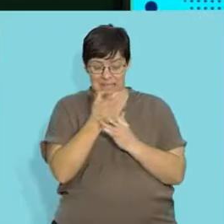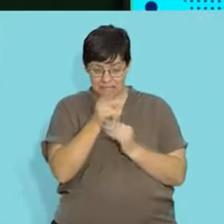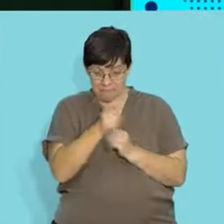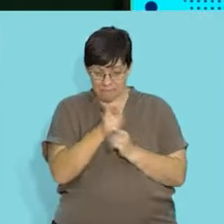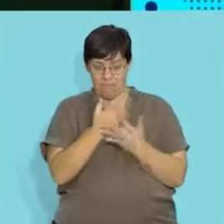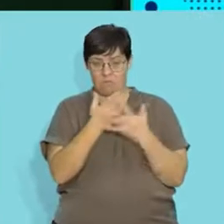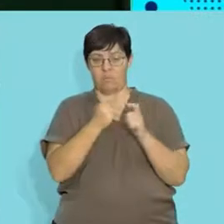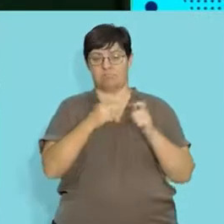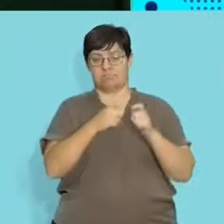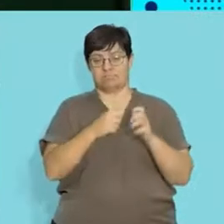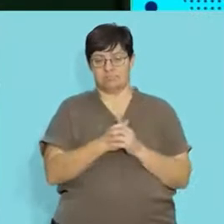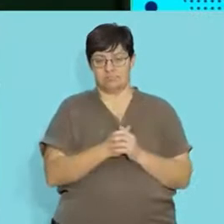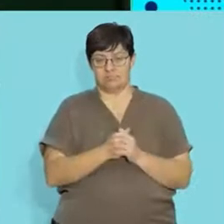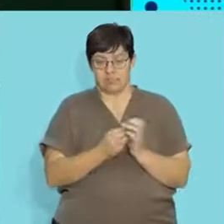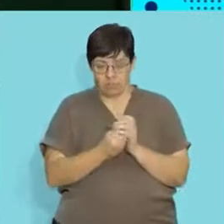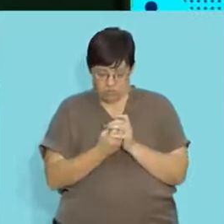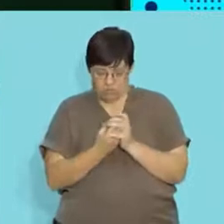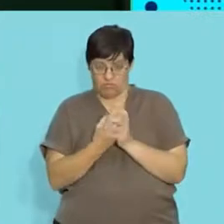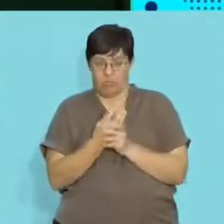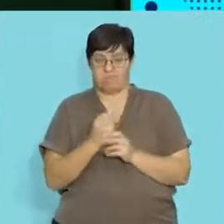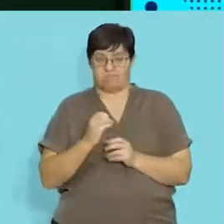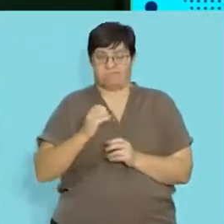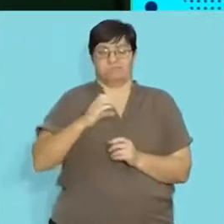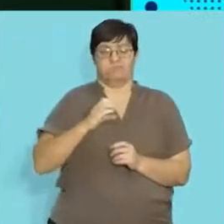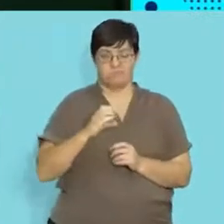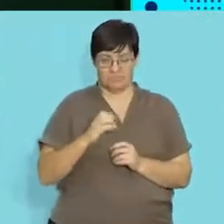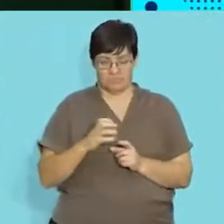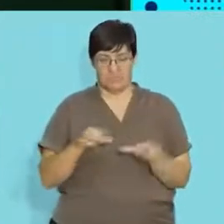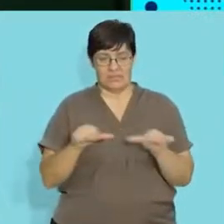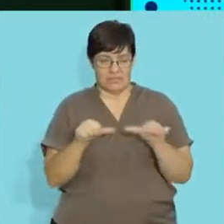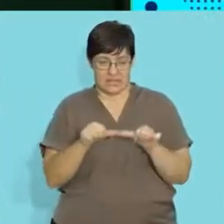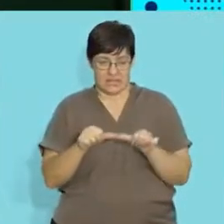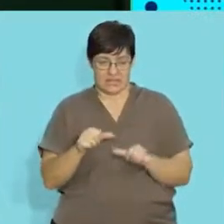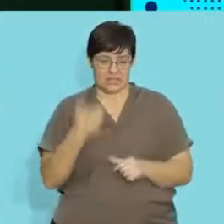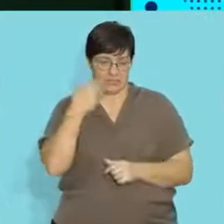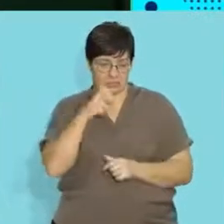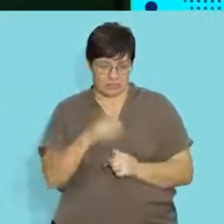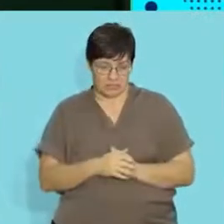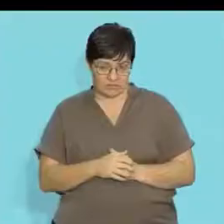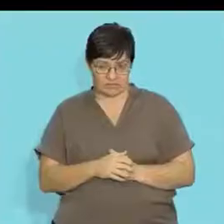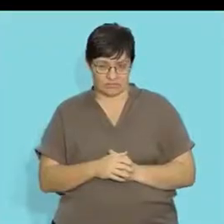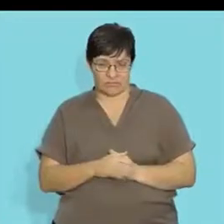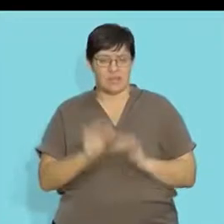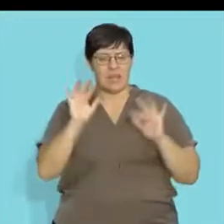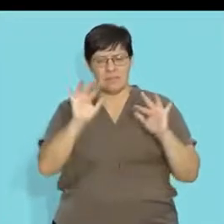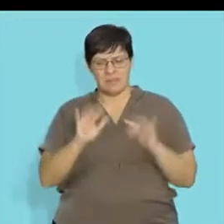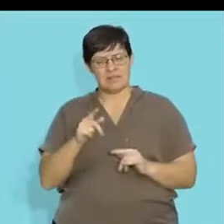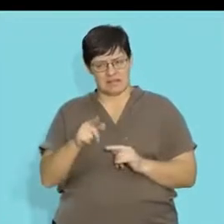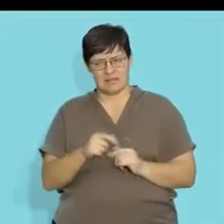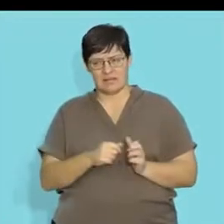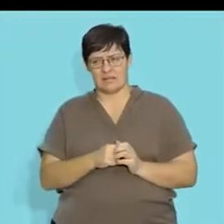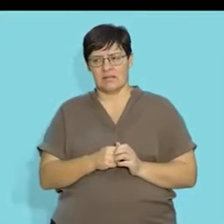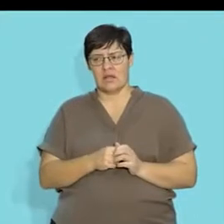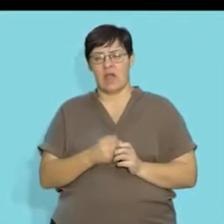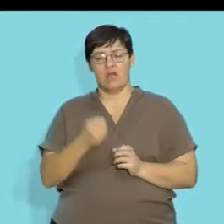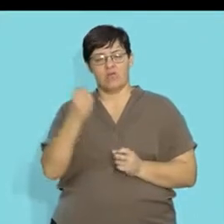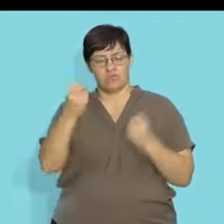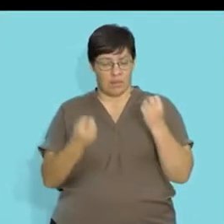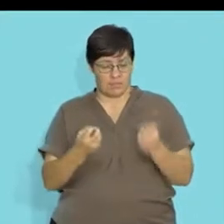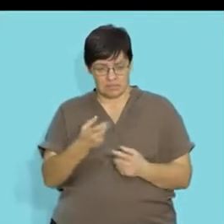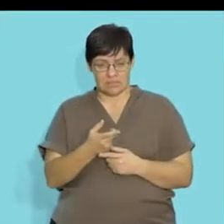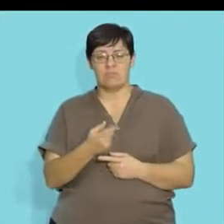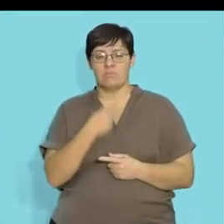be larger, and that allows for greater growth of the fruit, increasing the size of the fruit. And that's amazing how these bunches